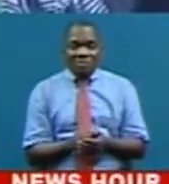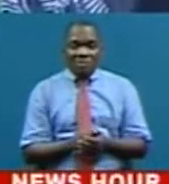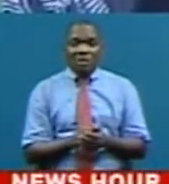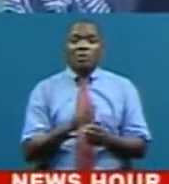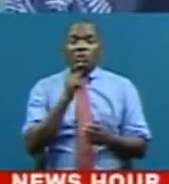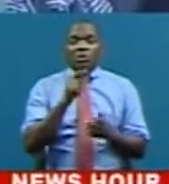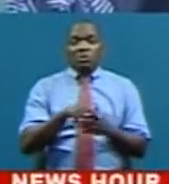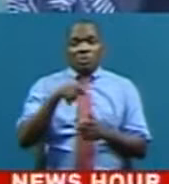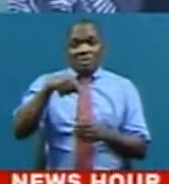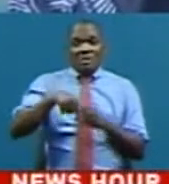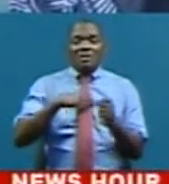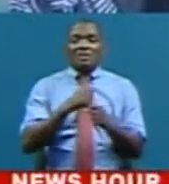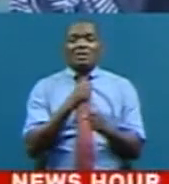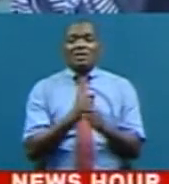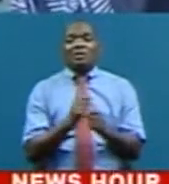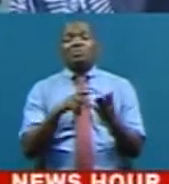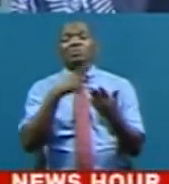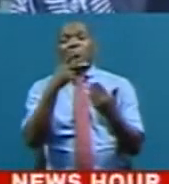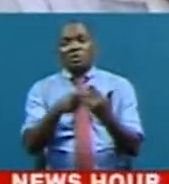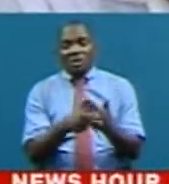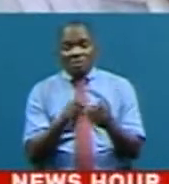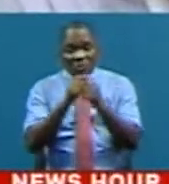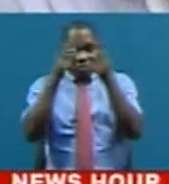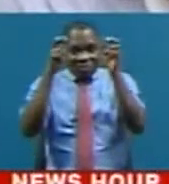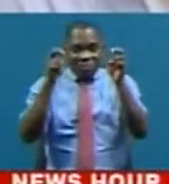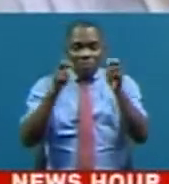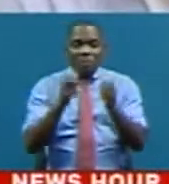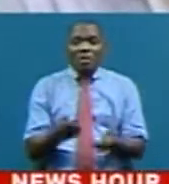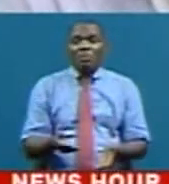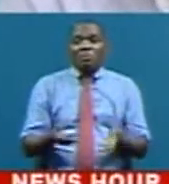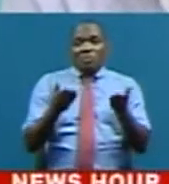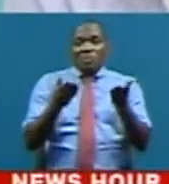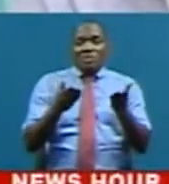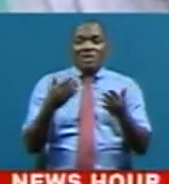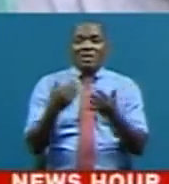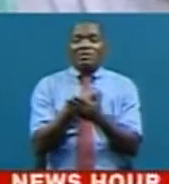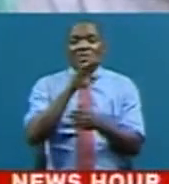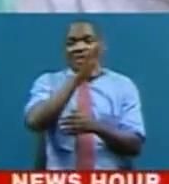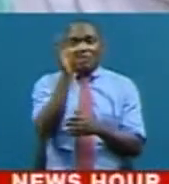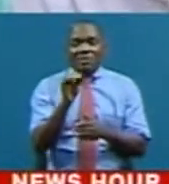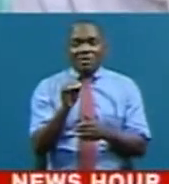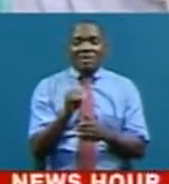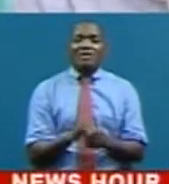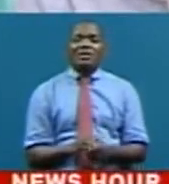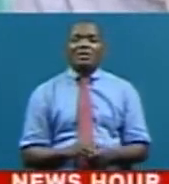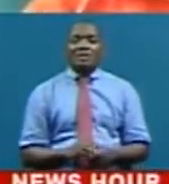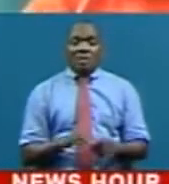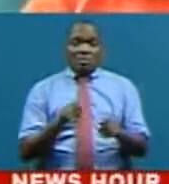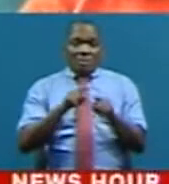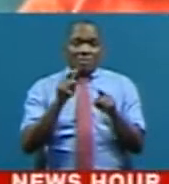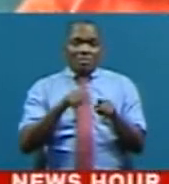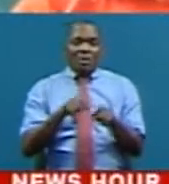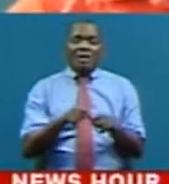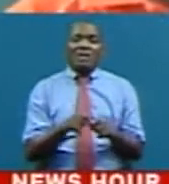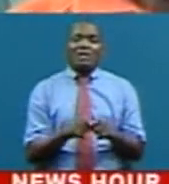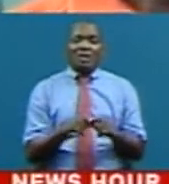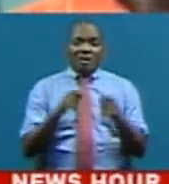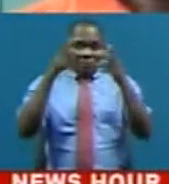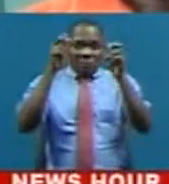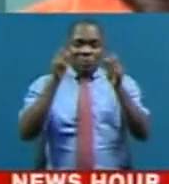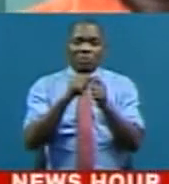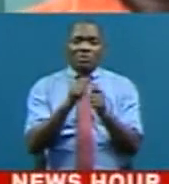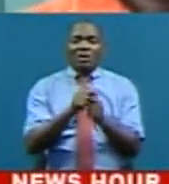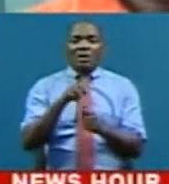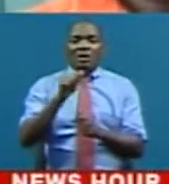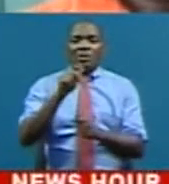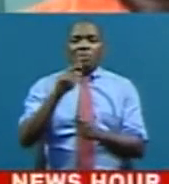explained that although the 2019 edition is on the theme promoting the new African narrative, it has been dubbed